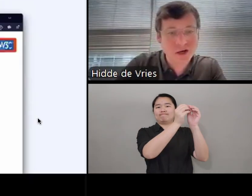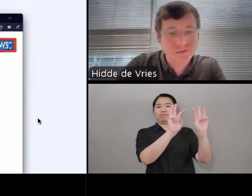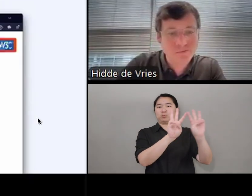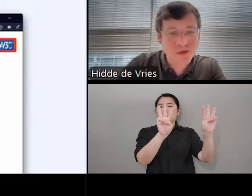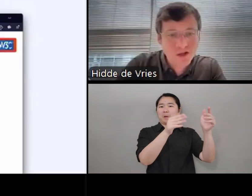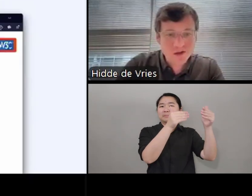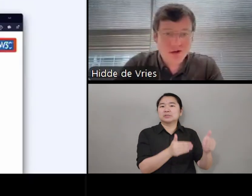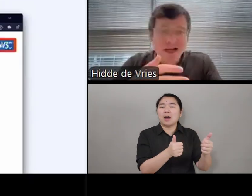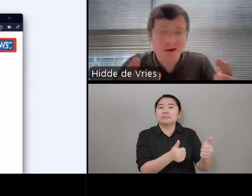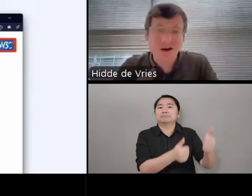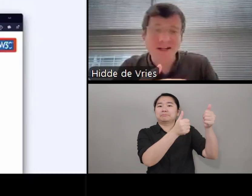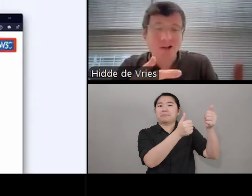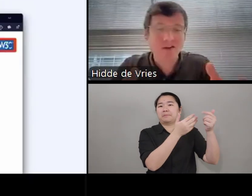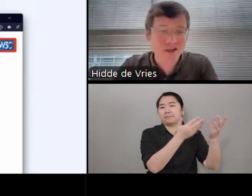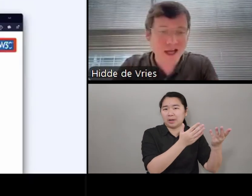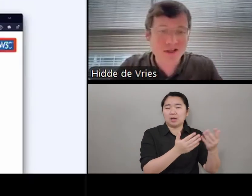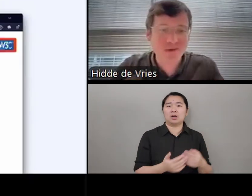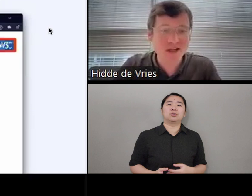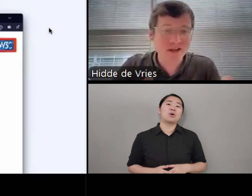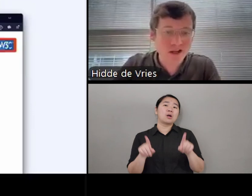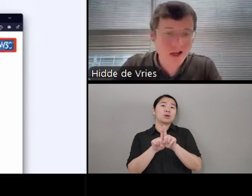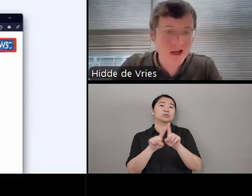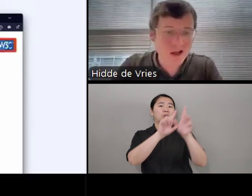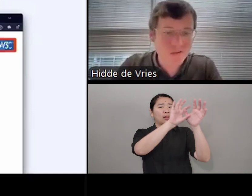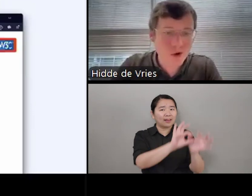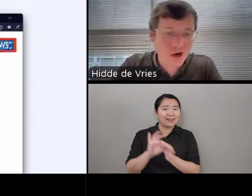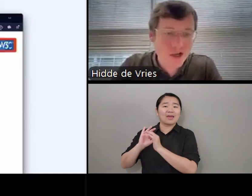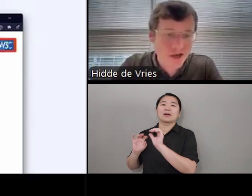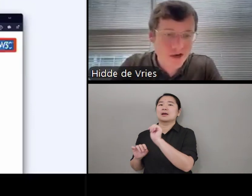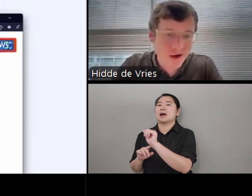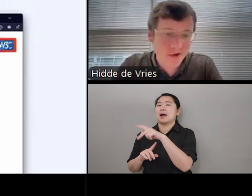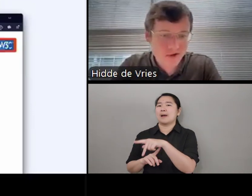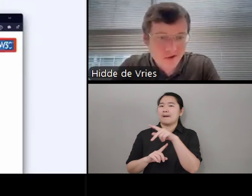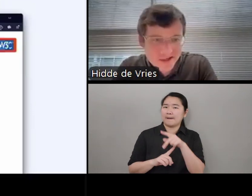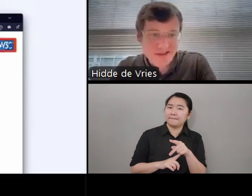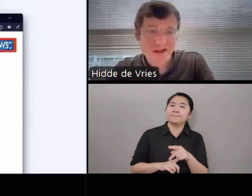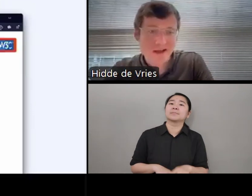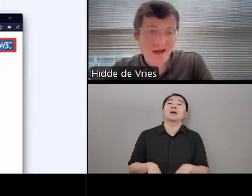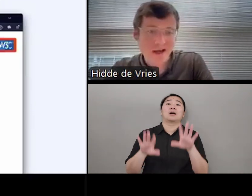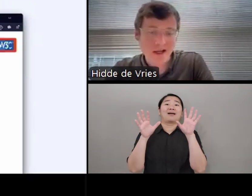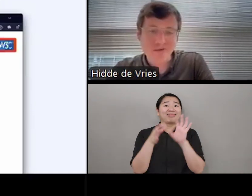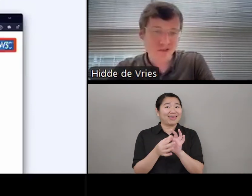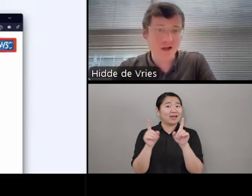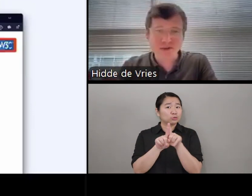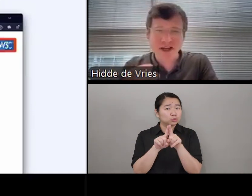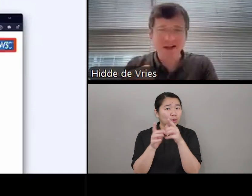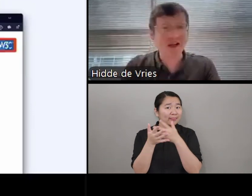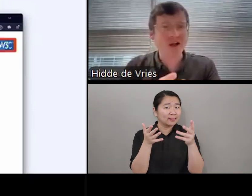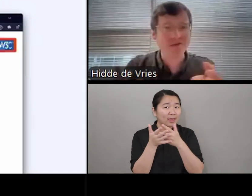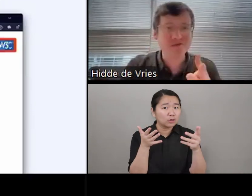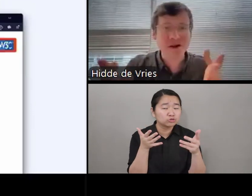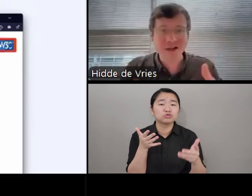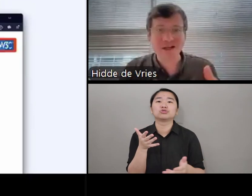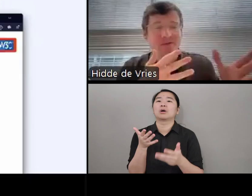also clarified a lot of the language, made it more clear where we could find it. And we've just been updating like